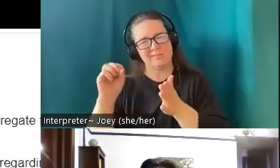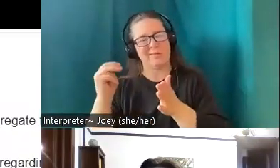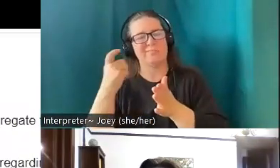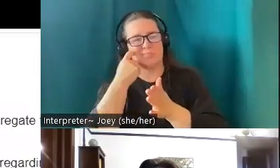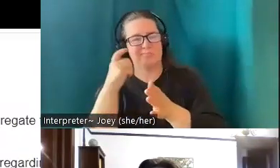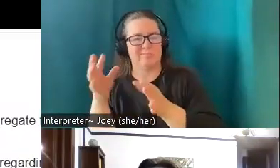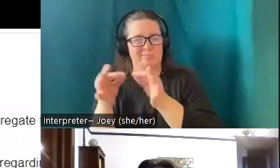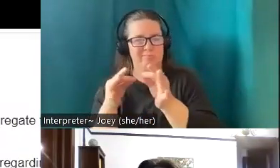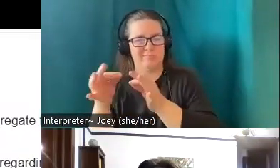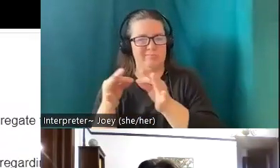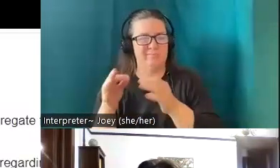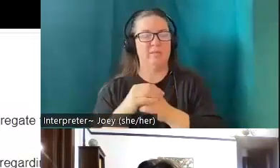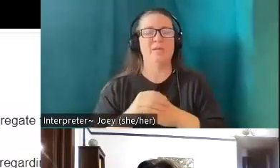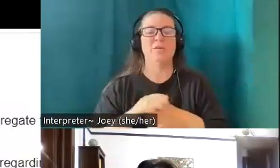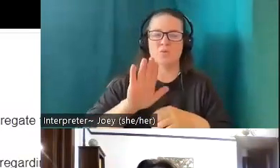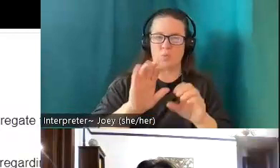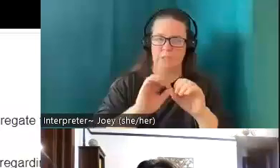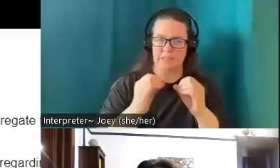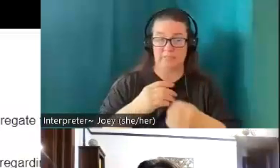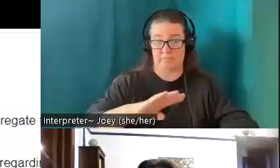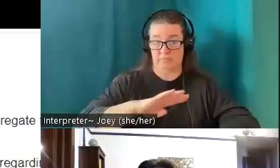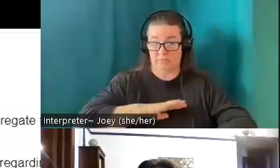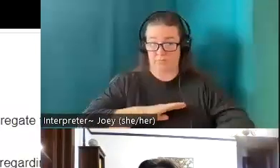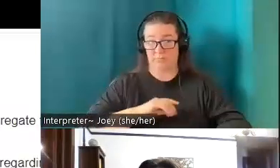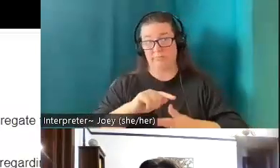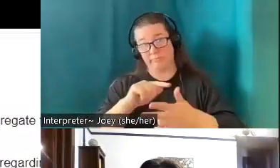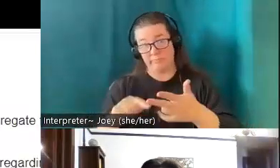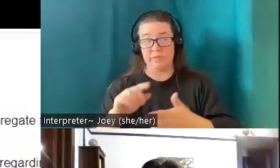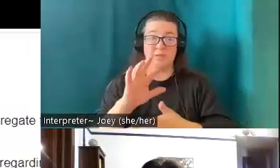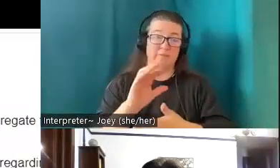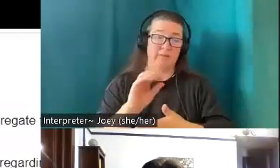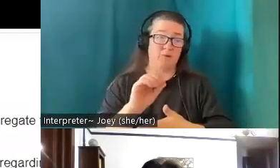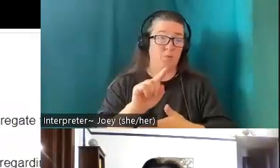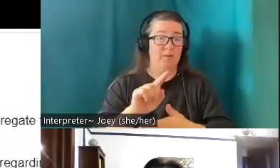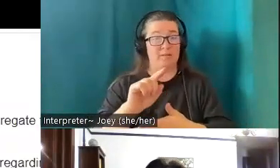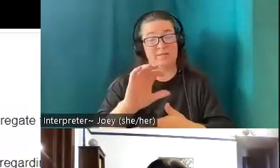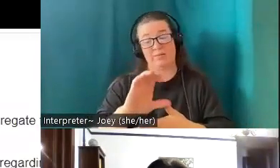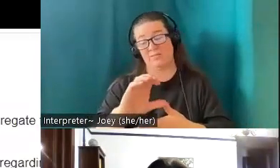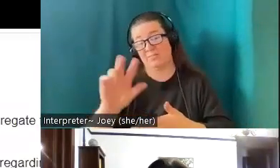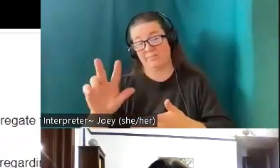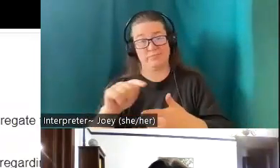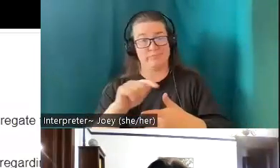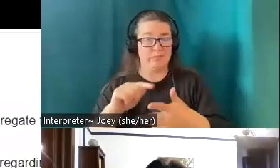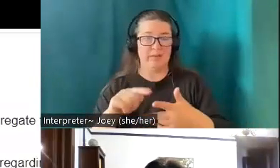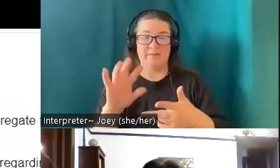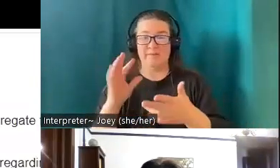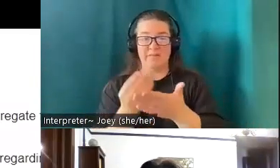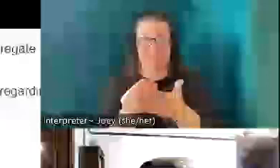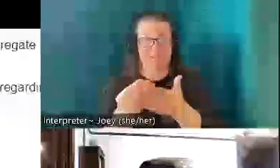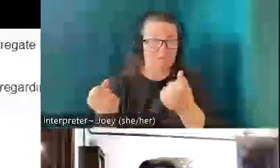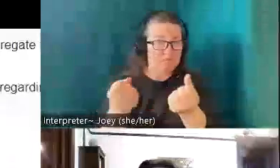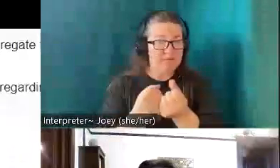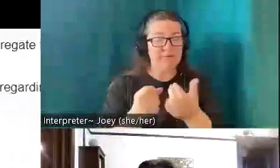the criteria below? Is it a 501c3? Is it fiscally sponsored or a tribal organization? If one of those things applies, you click